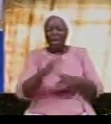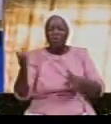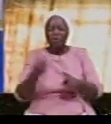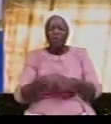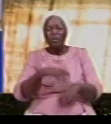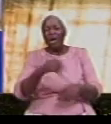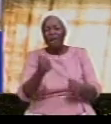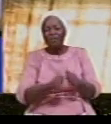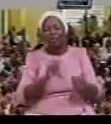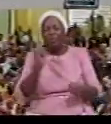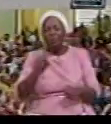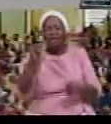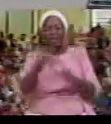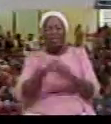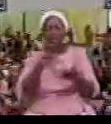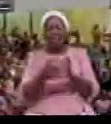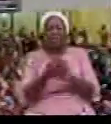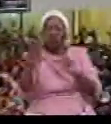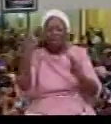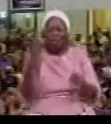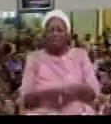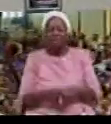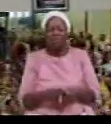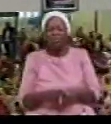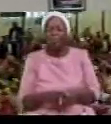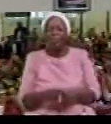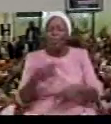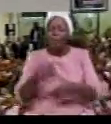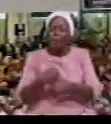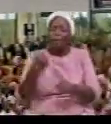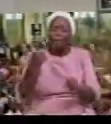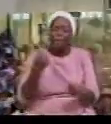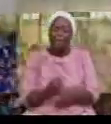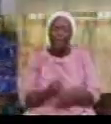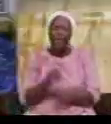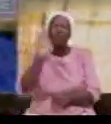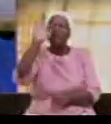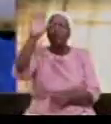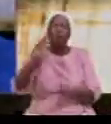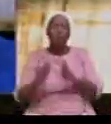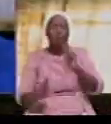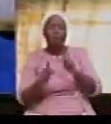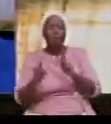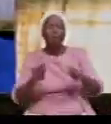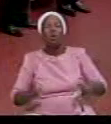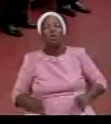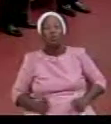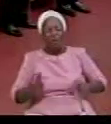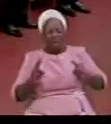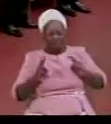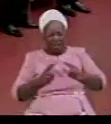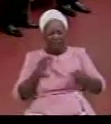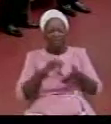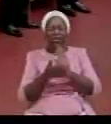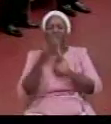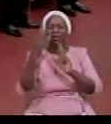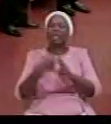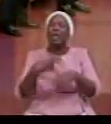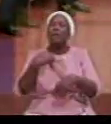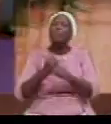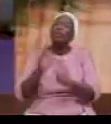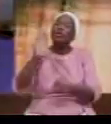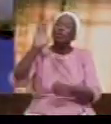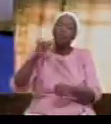in Jesus' name. Make your people healthy. Make your